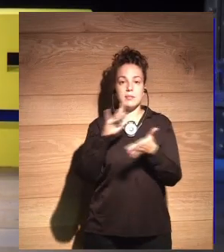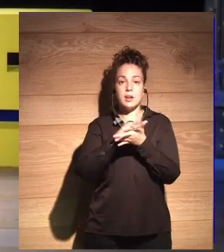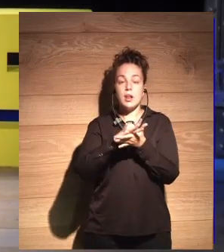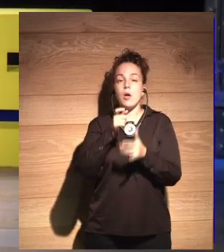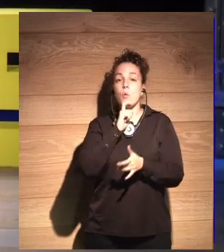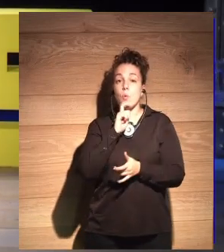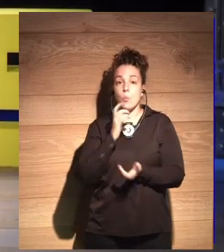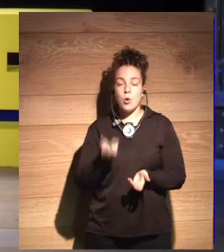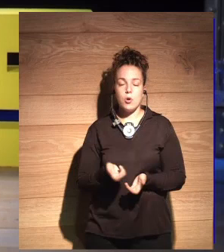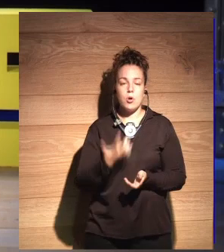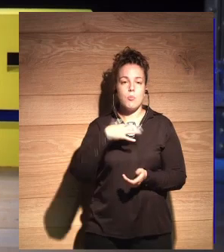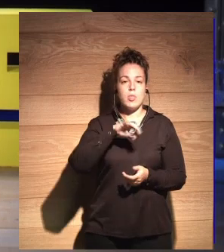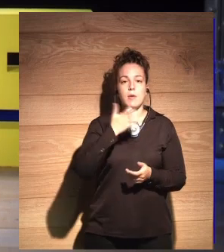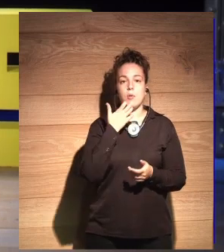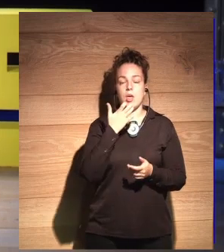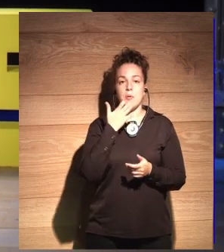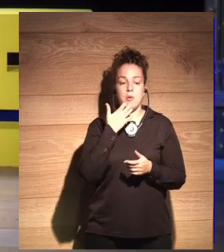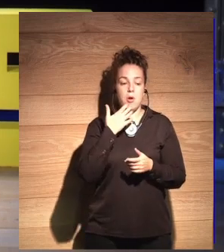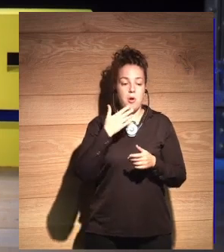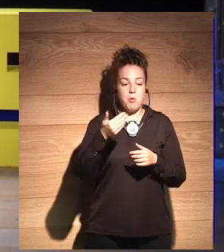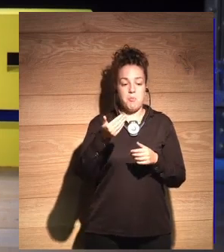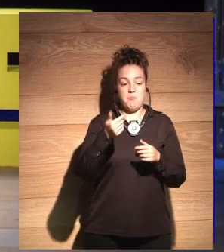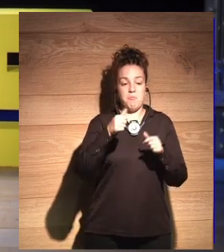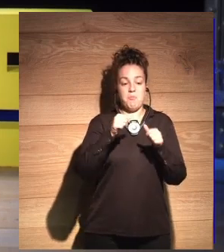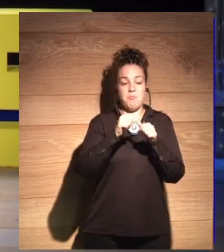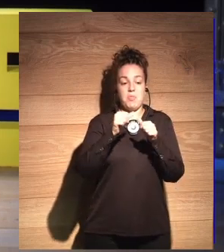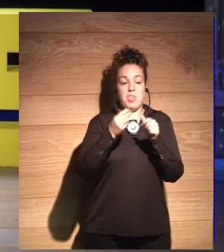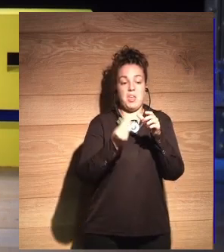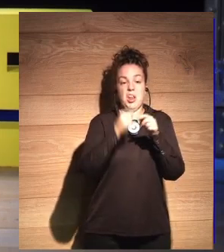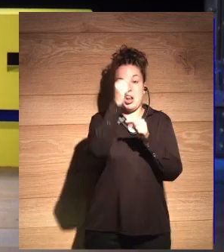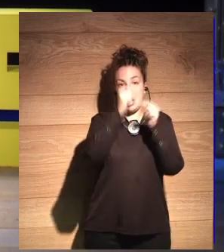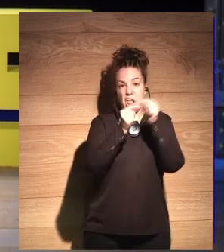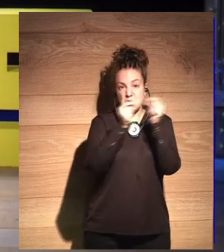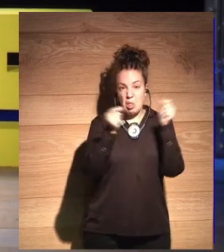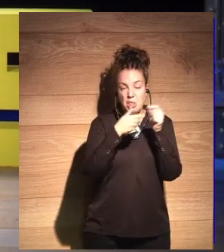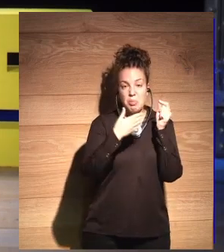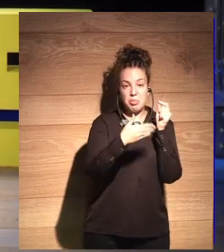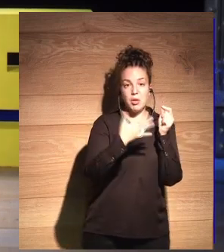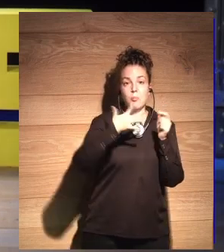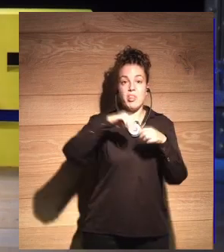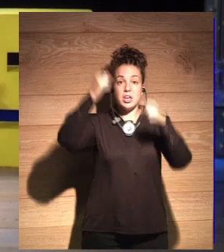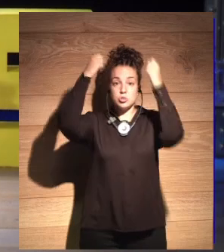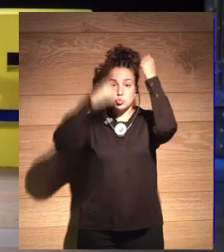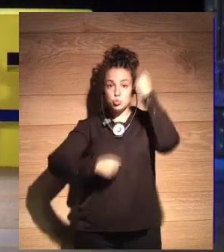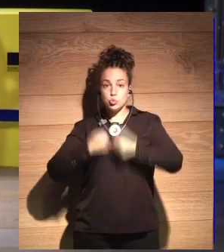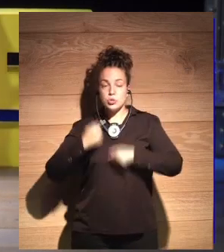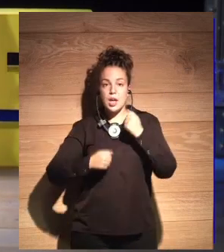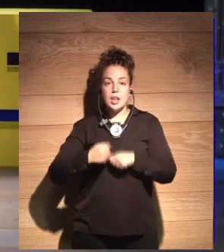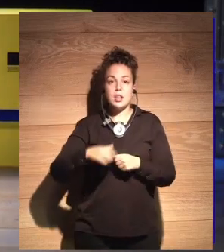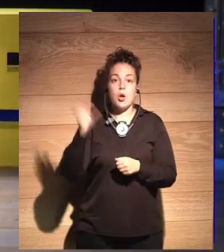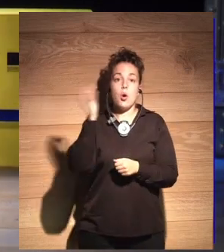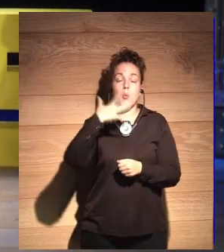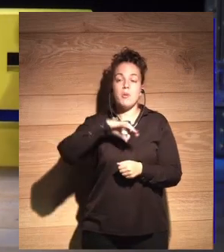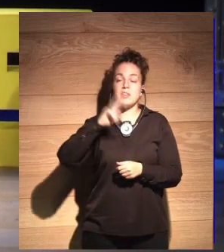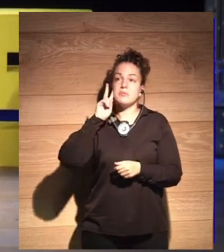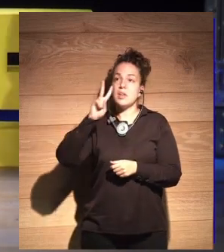way. You could have a shower that changes the color of the water based on how hot or cold it is.